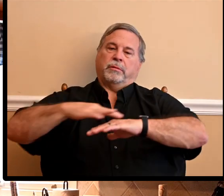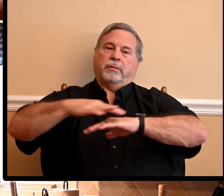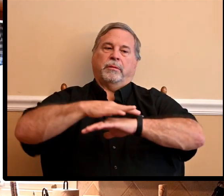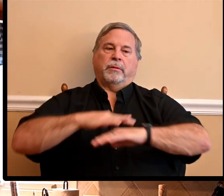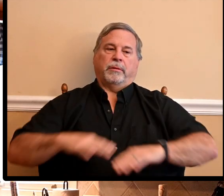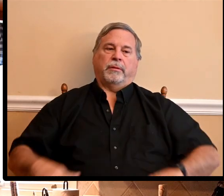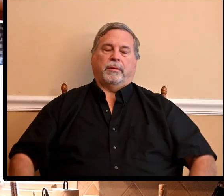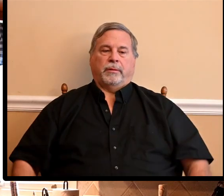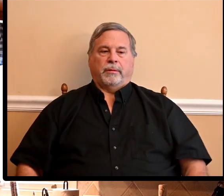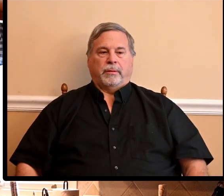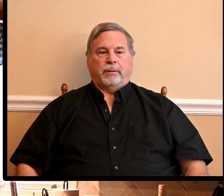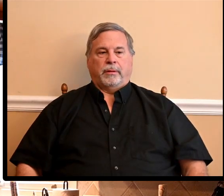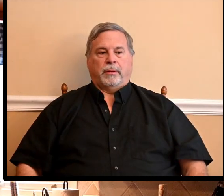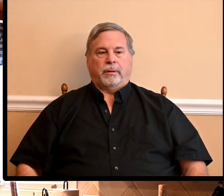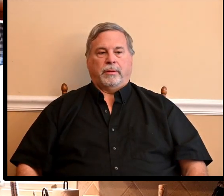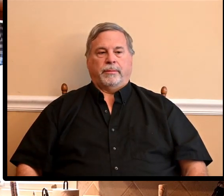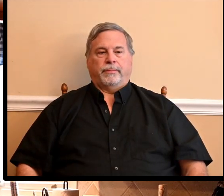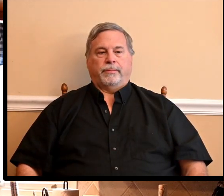cherries.